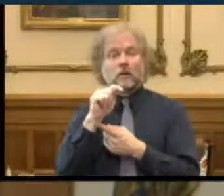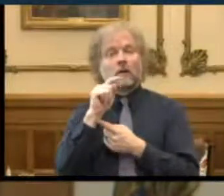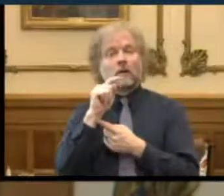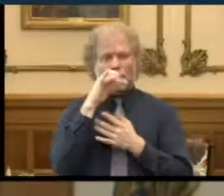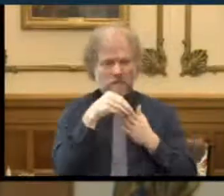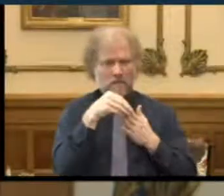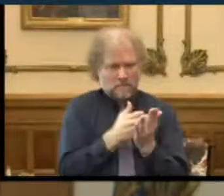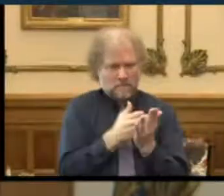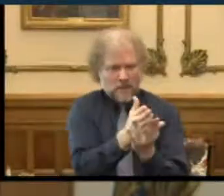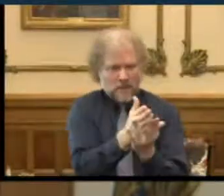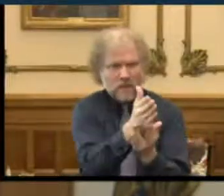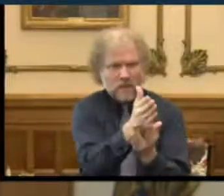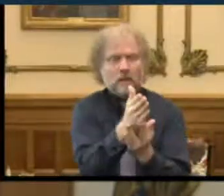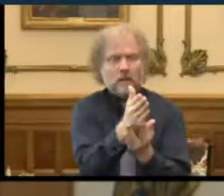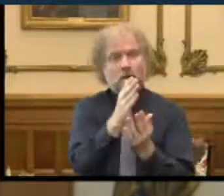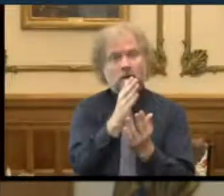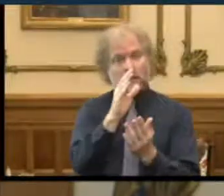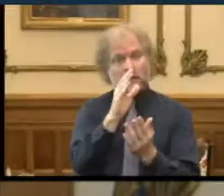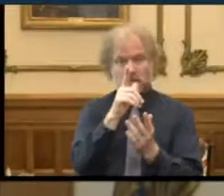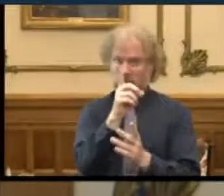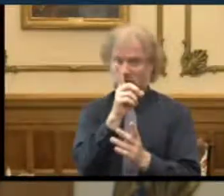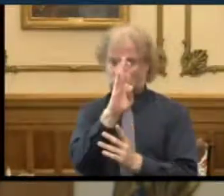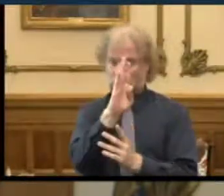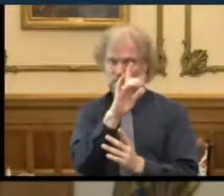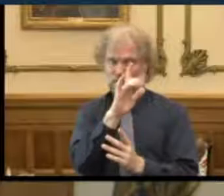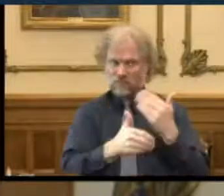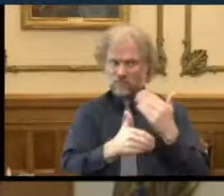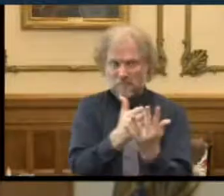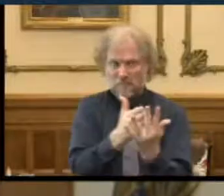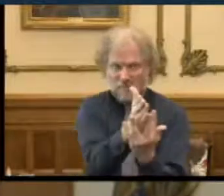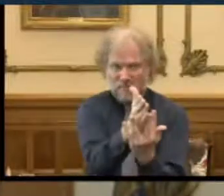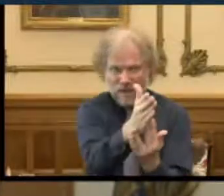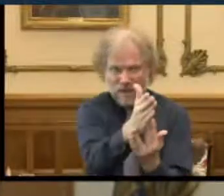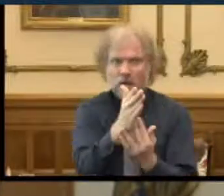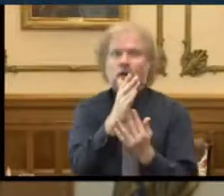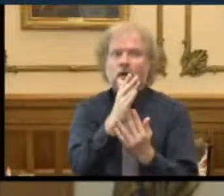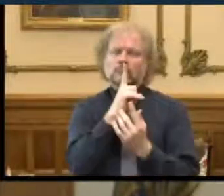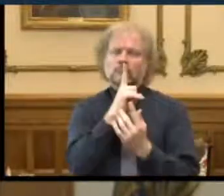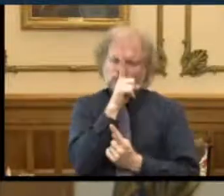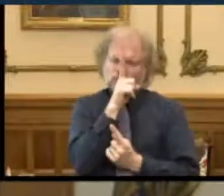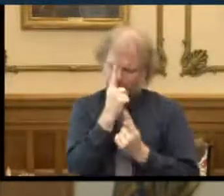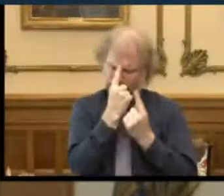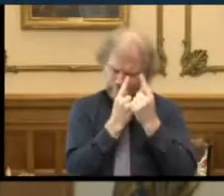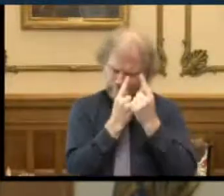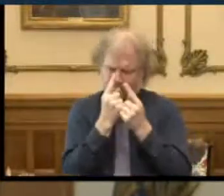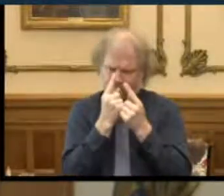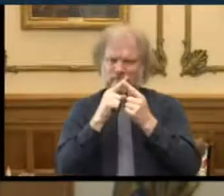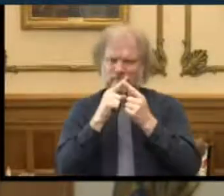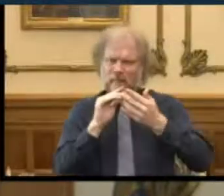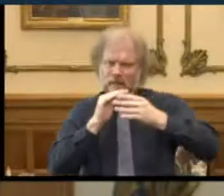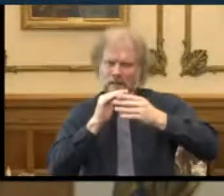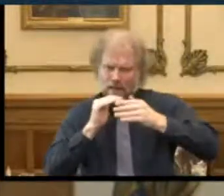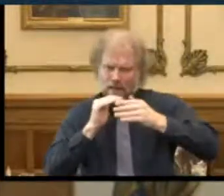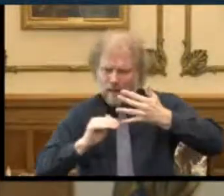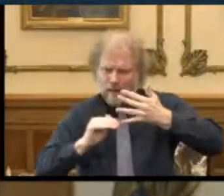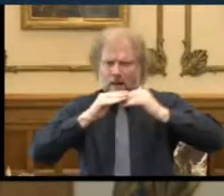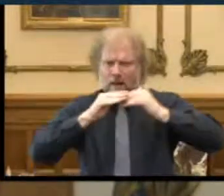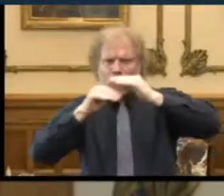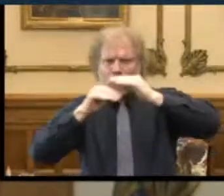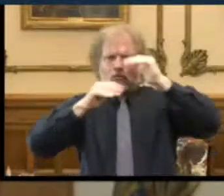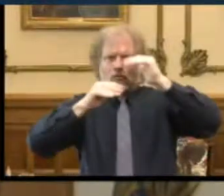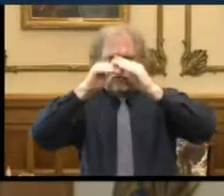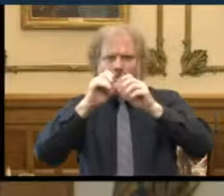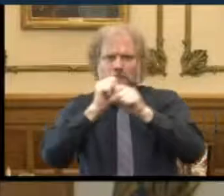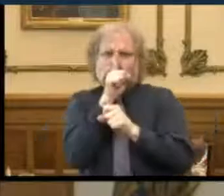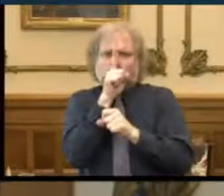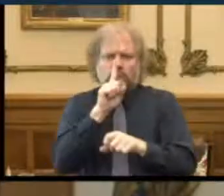have a COVID death reported by Dr. Box, it is extraordinarily thoughtful with multiple layers to confirm and make sure that you're getting the